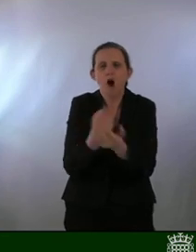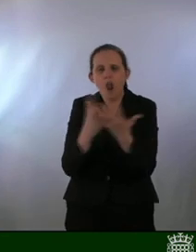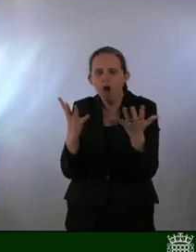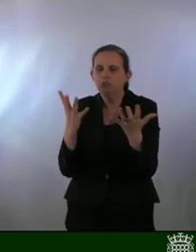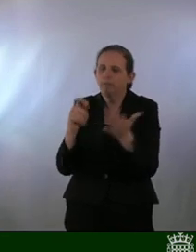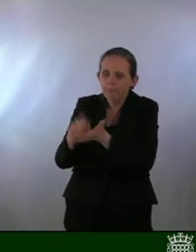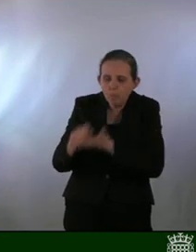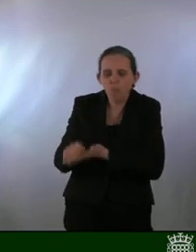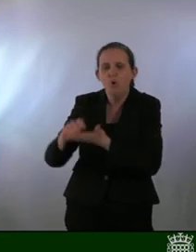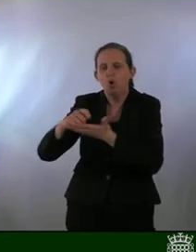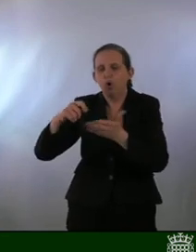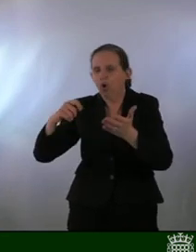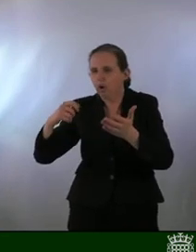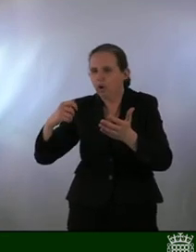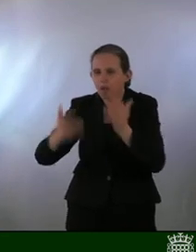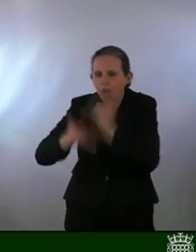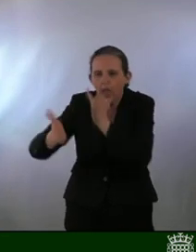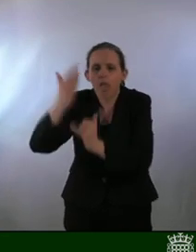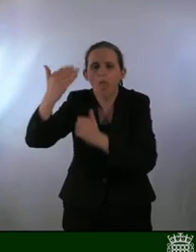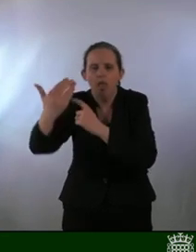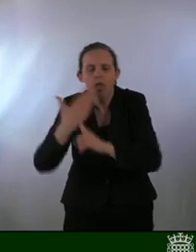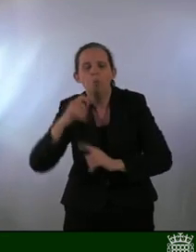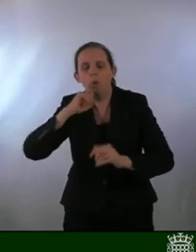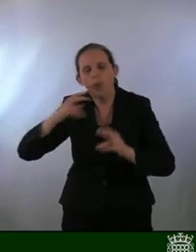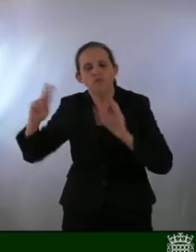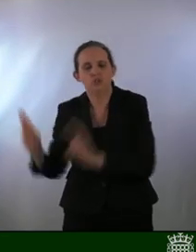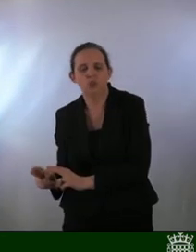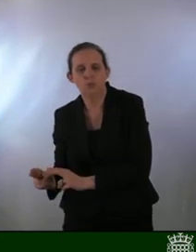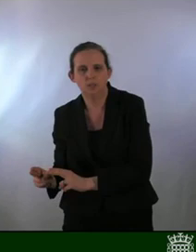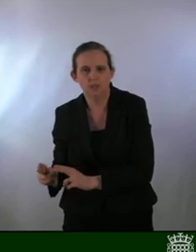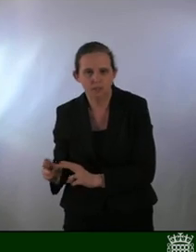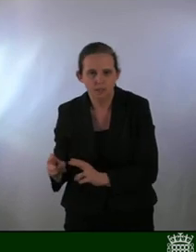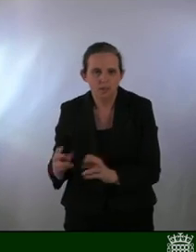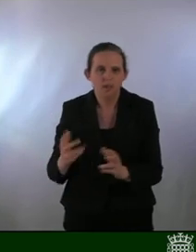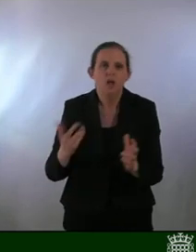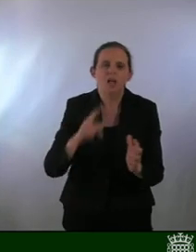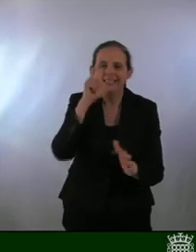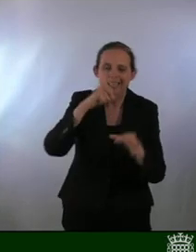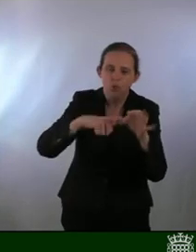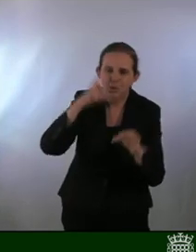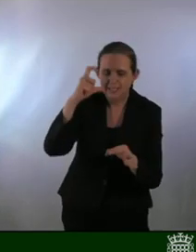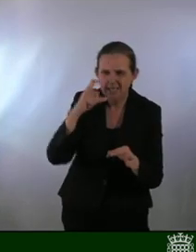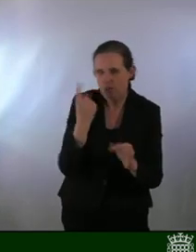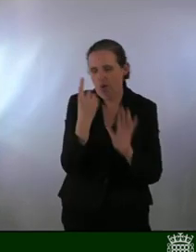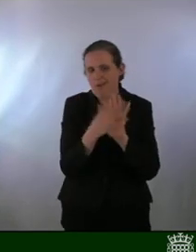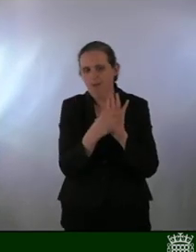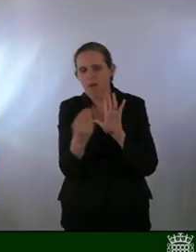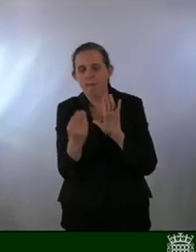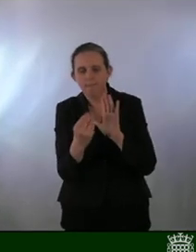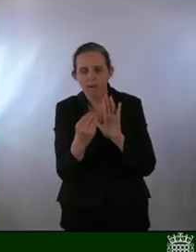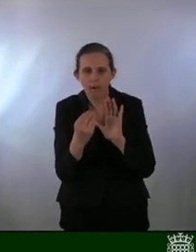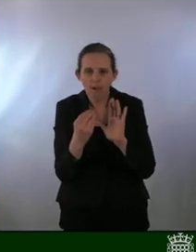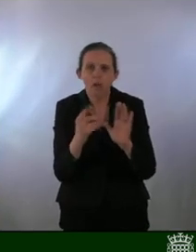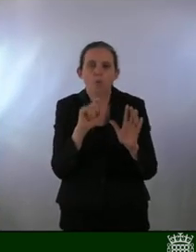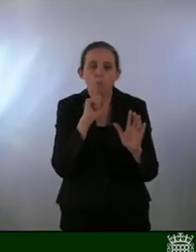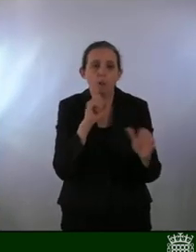bureaucracy that gets in the way, for instance, with measures from the CQC as one example, to make sure that